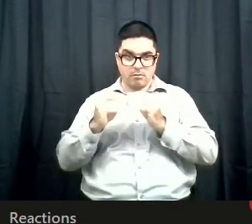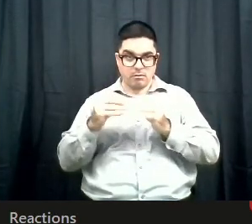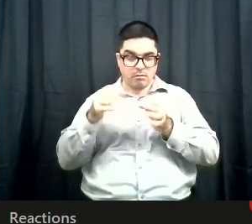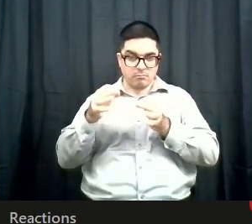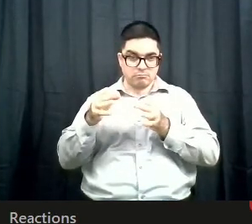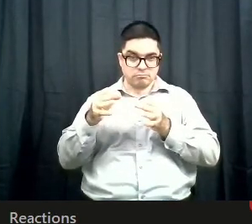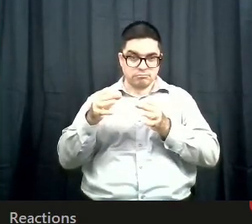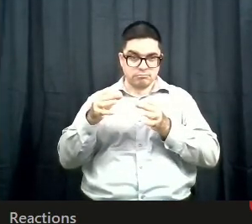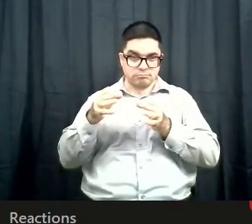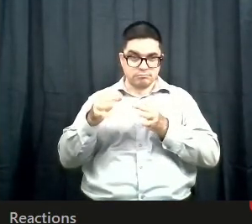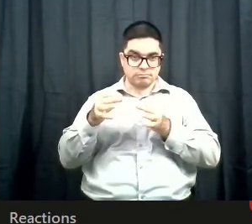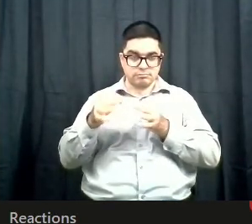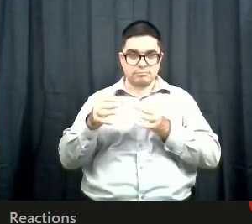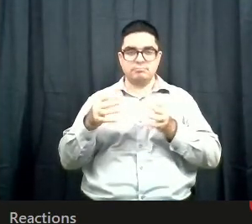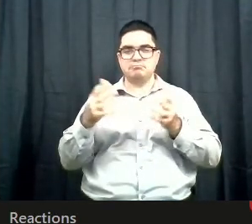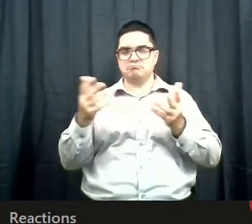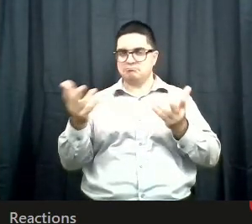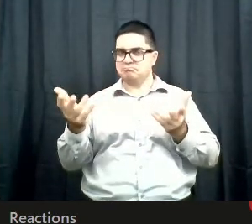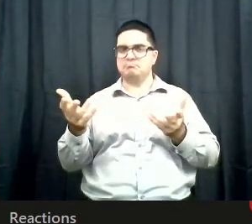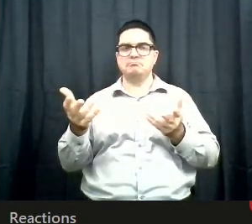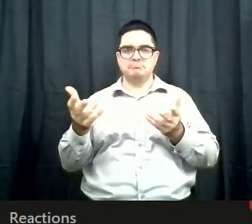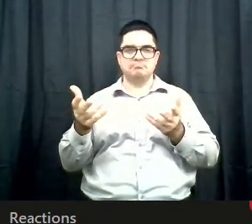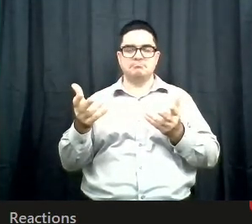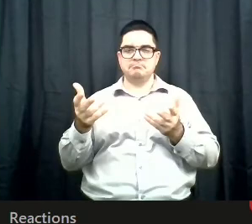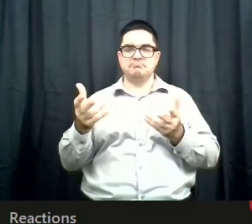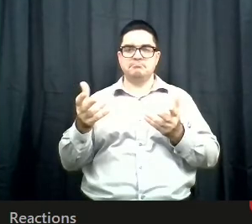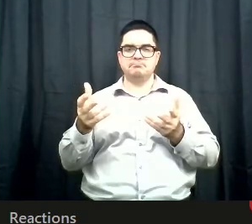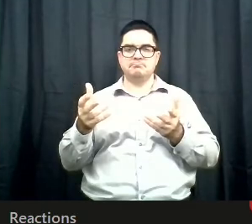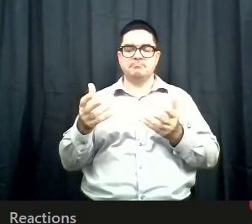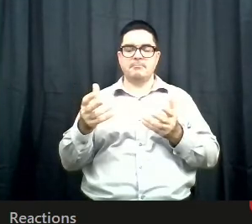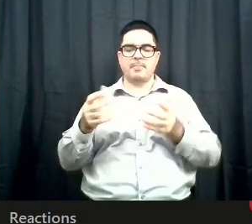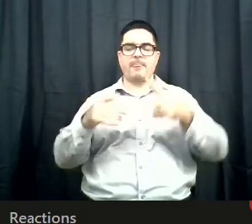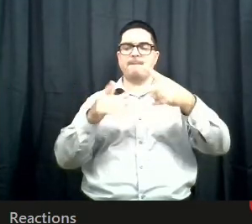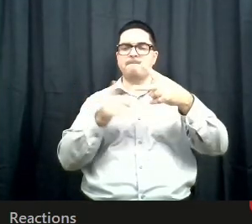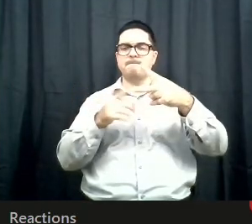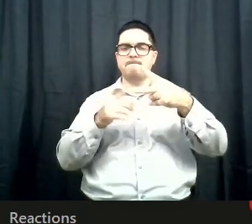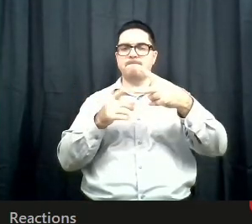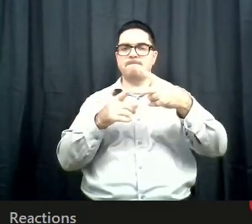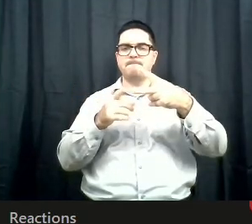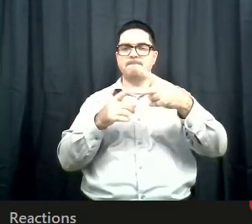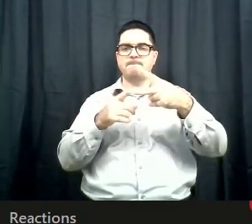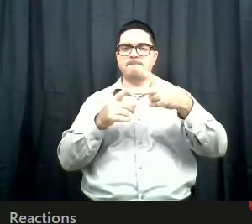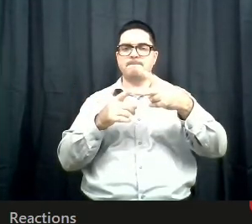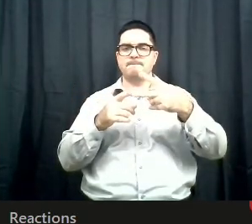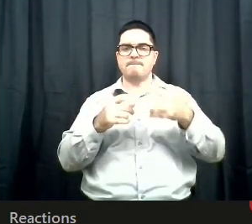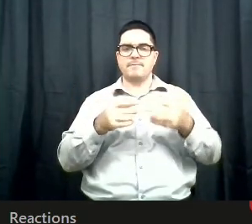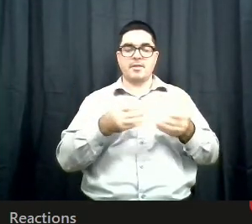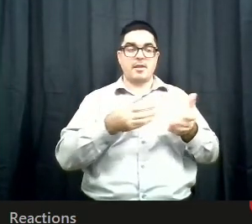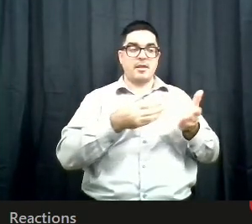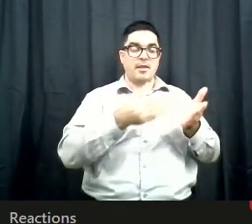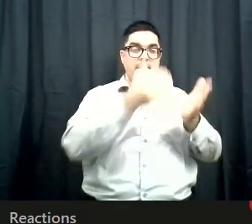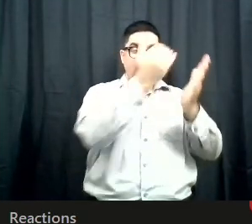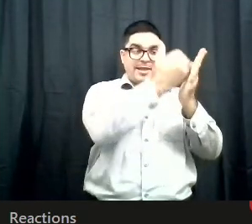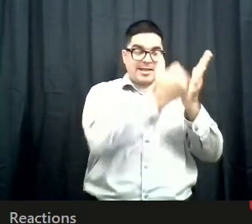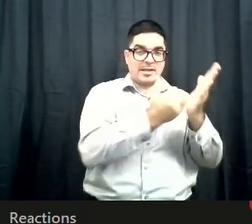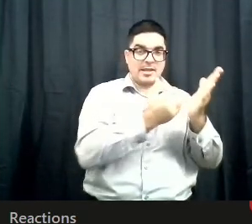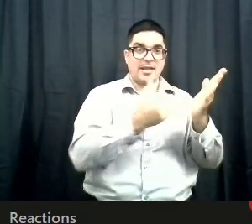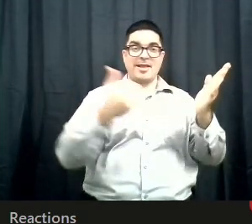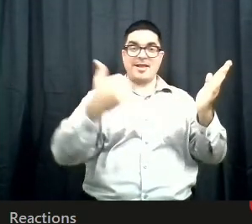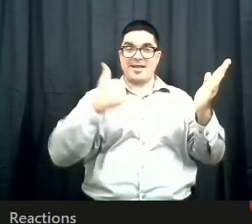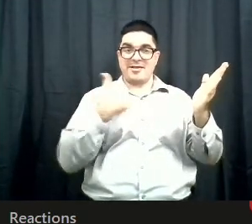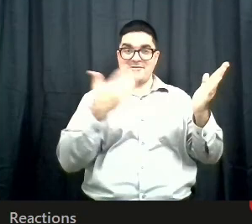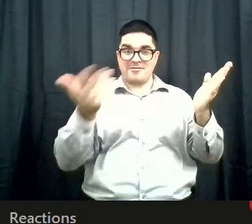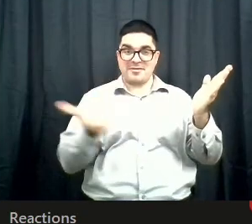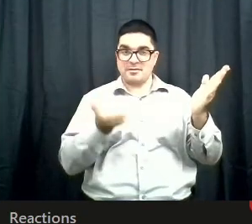It's being made from cash on hand, bottom line. In terms of the CAFR, I don't have the CAFRs in front of me, and I can't define. We'll get back to you on the